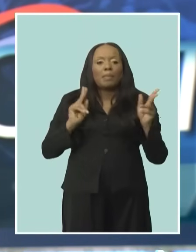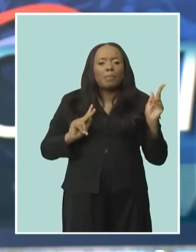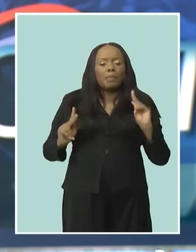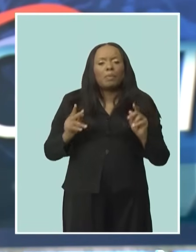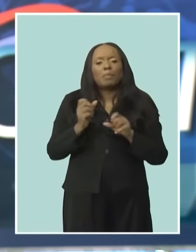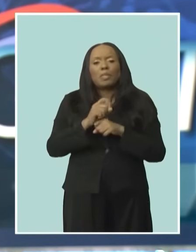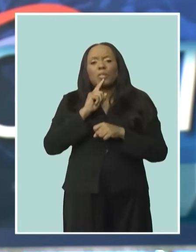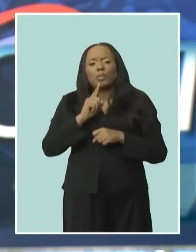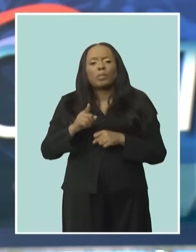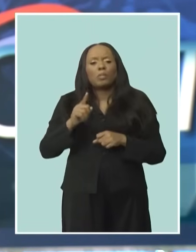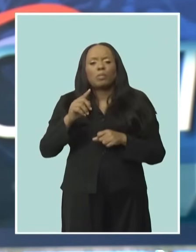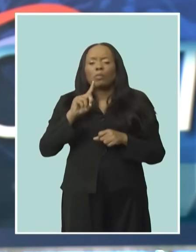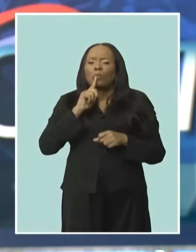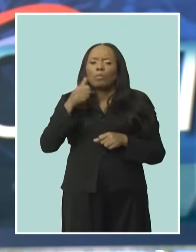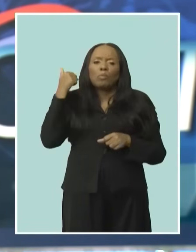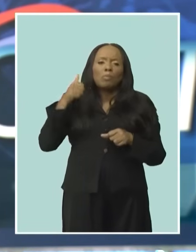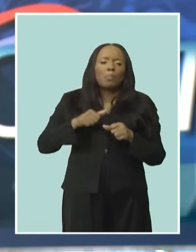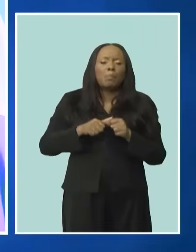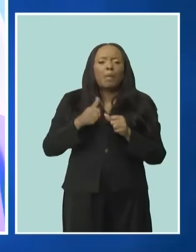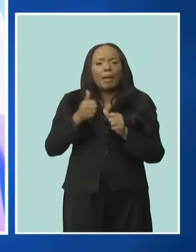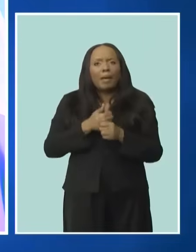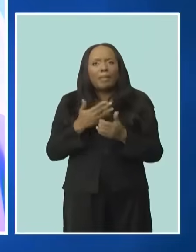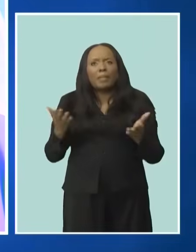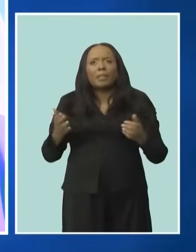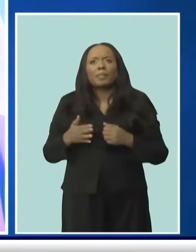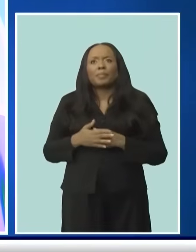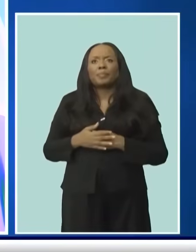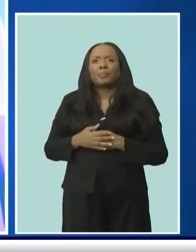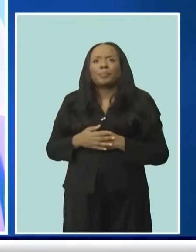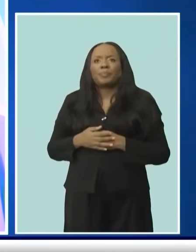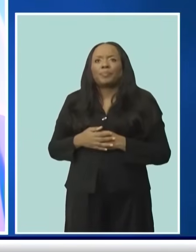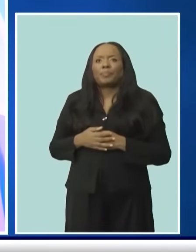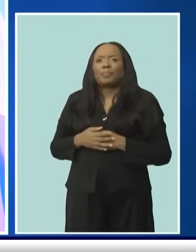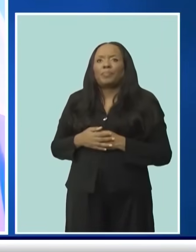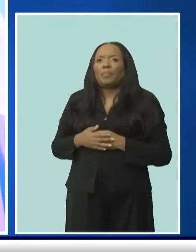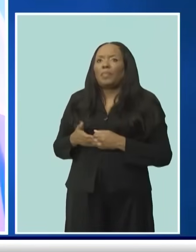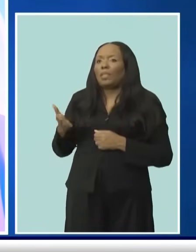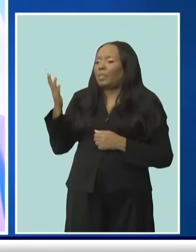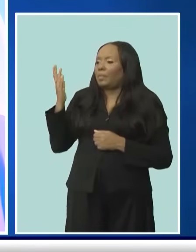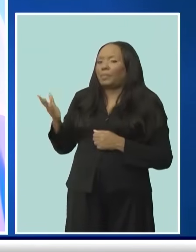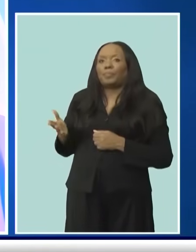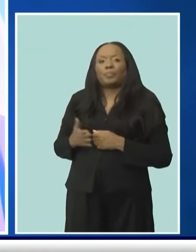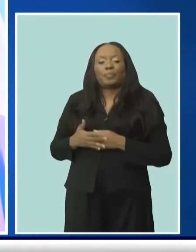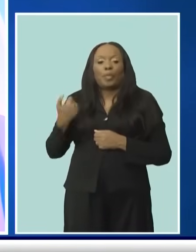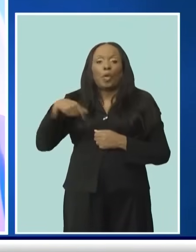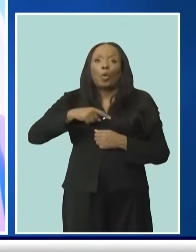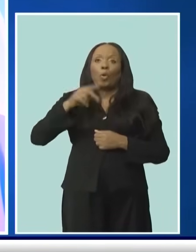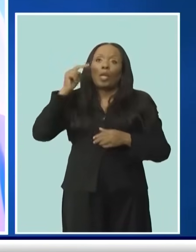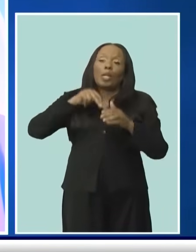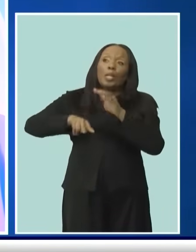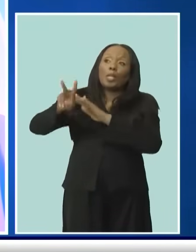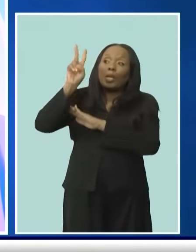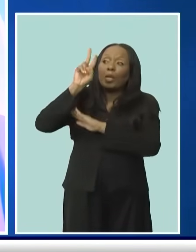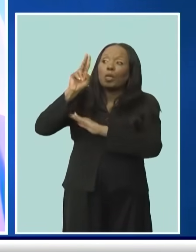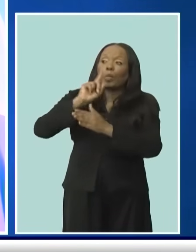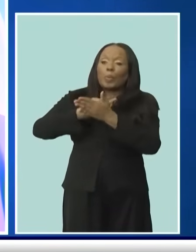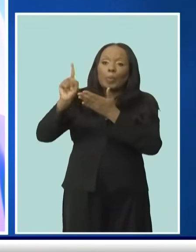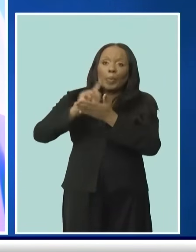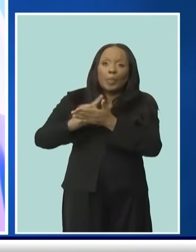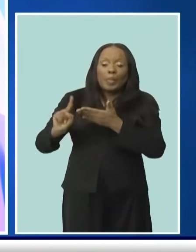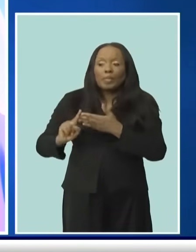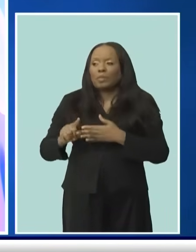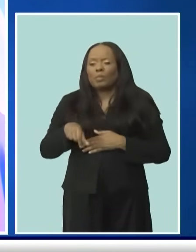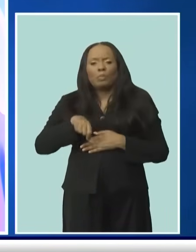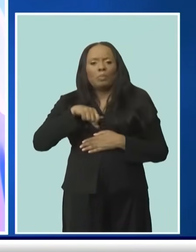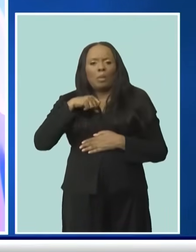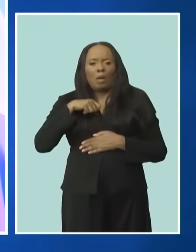a memorable one. As we look ahead to the coming weeks, we do so with excitement, with pride